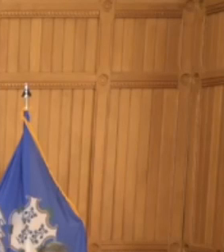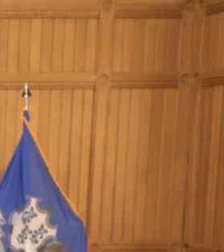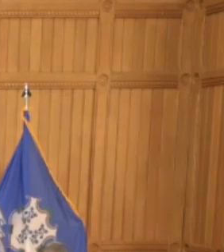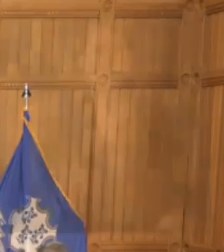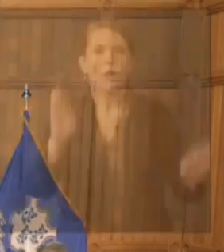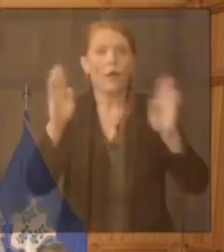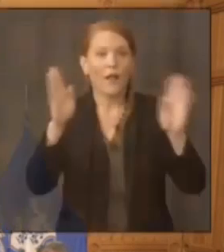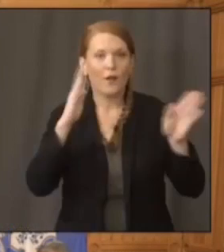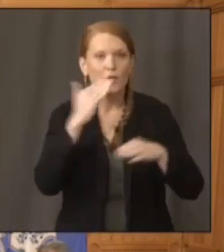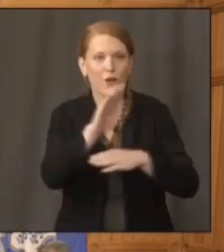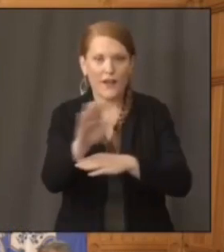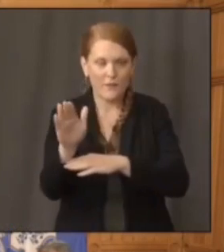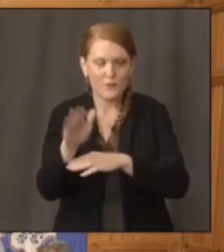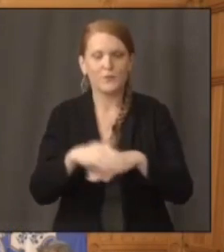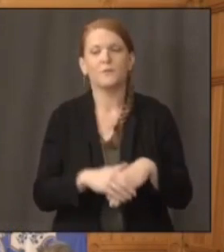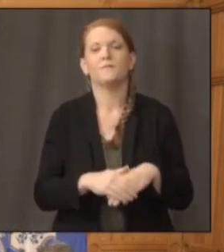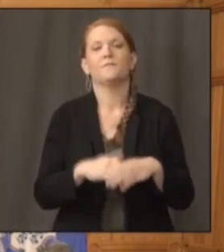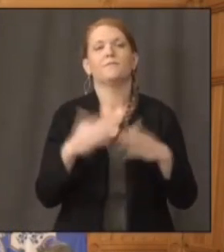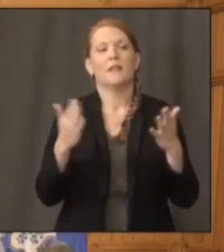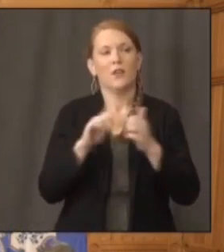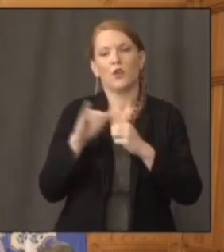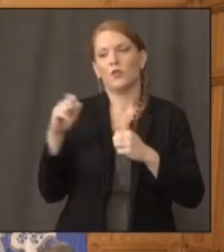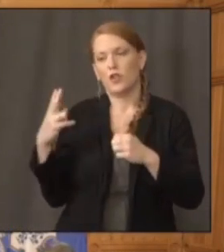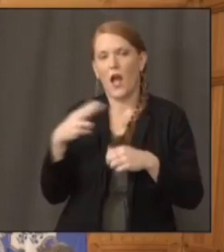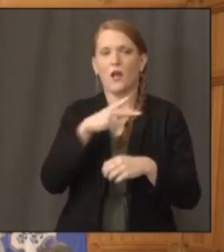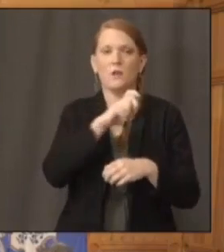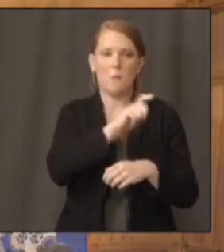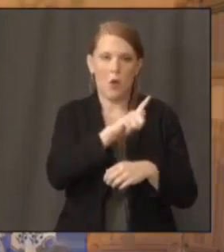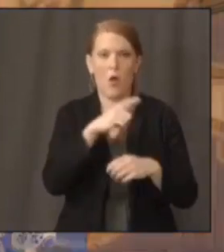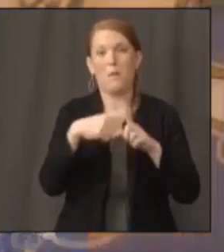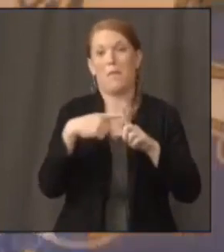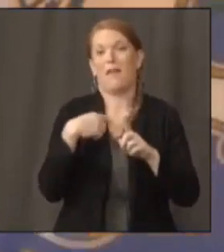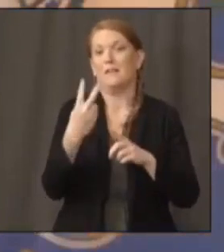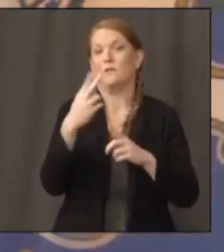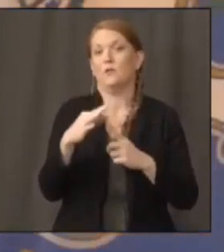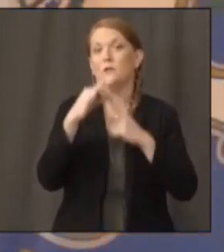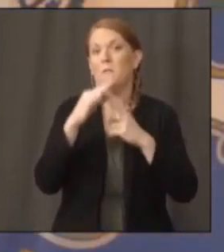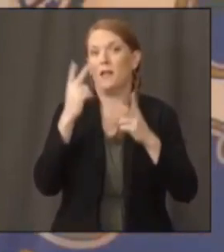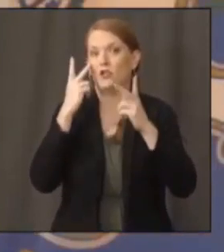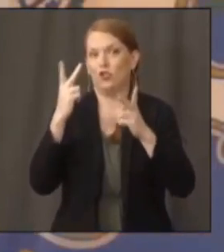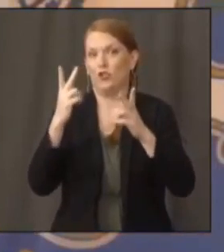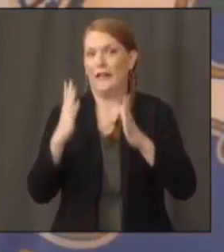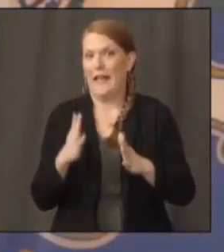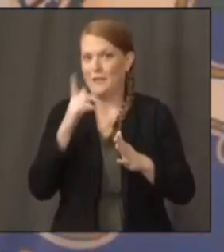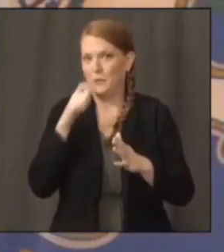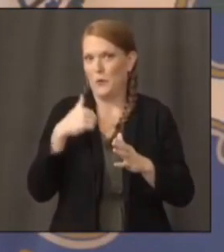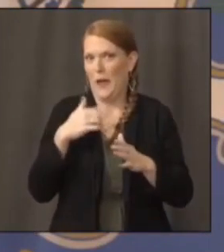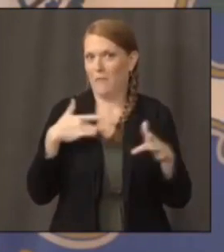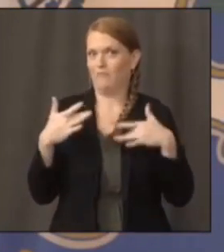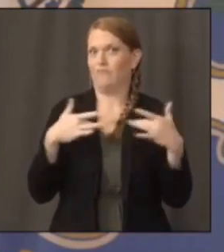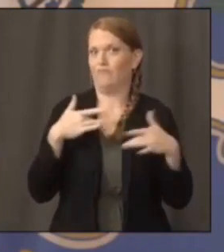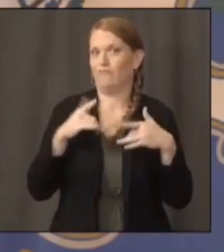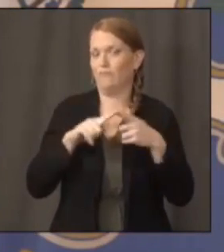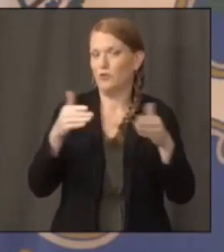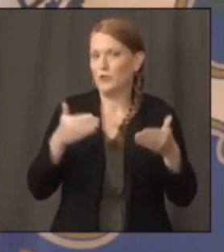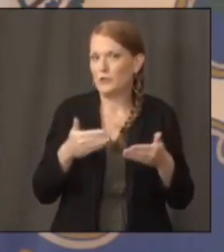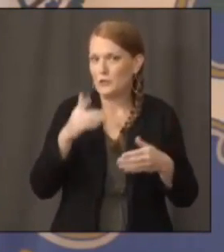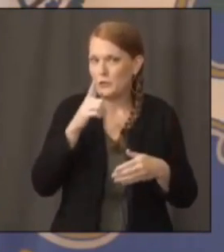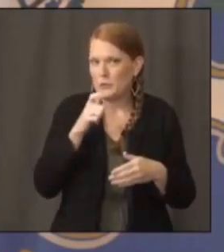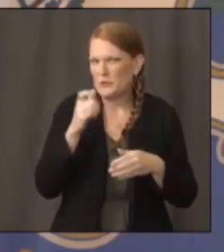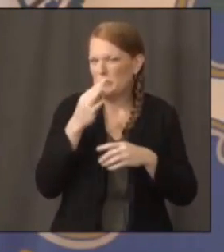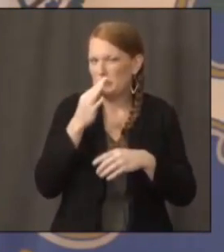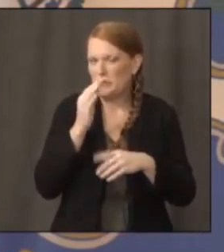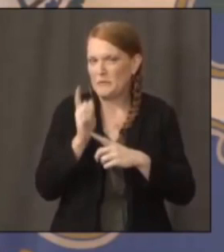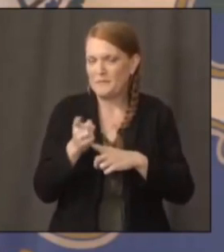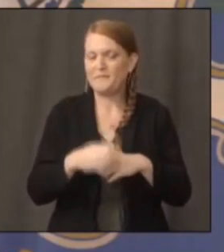All right, good afternoon, everybody. Here with Josh and Paul and two special guests I'm looking forward to introducing in just a minute. Very quickly,